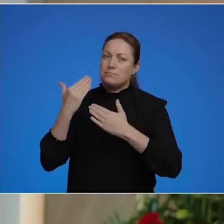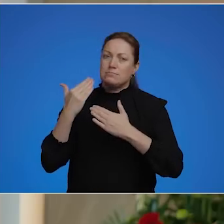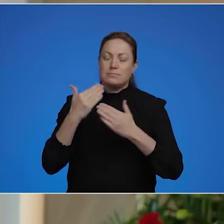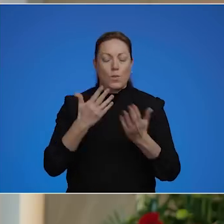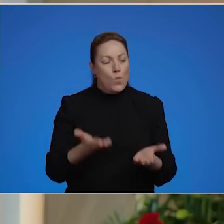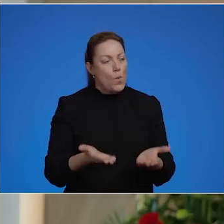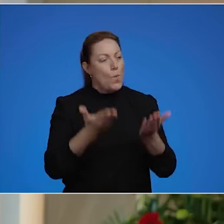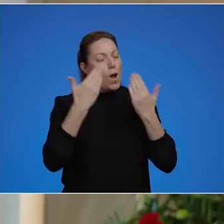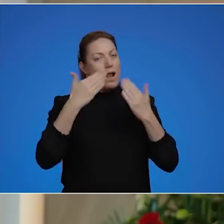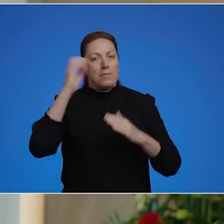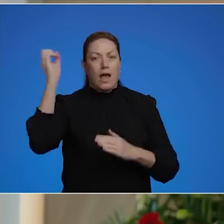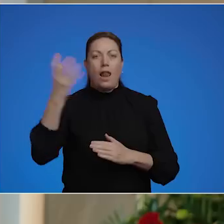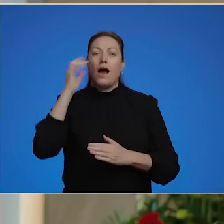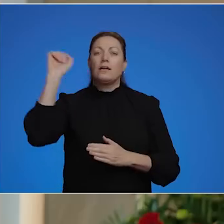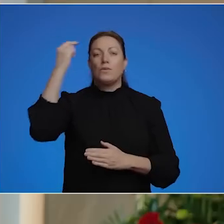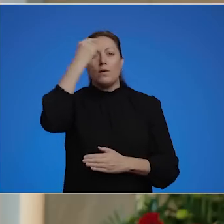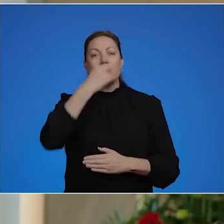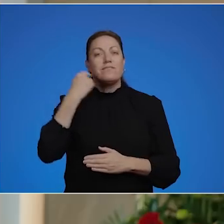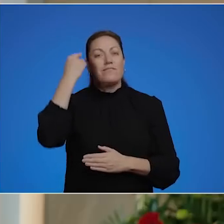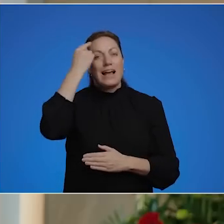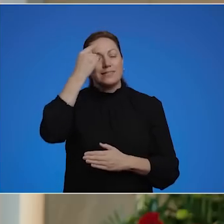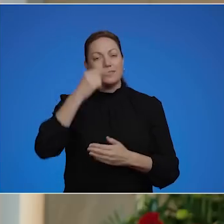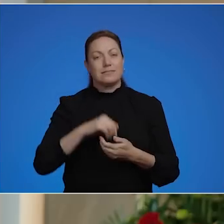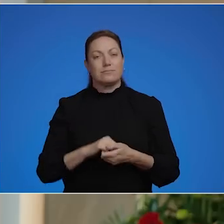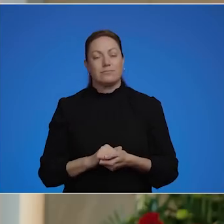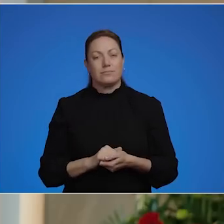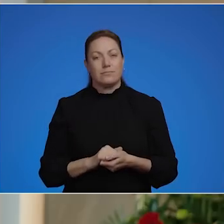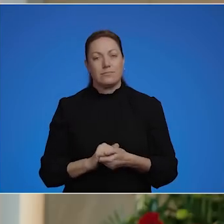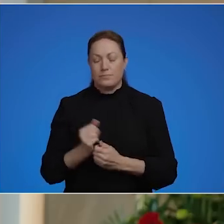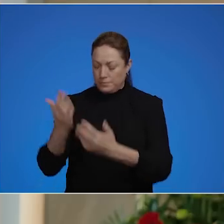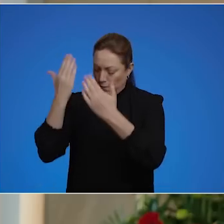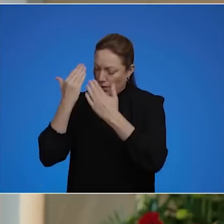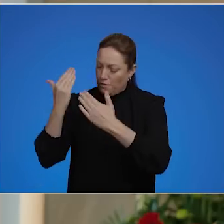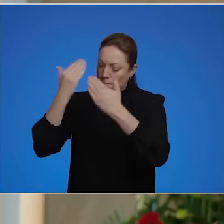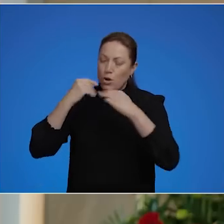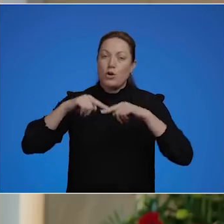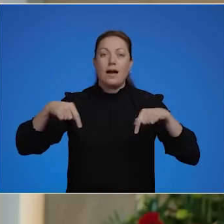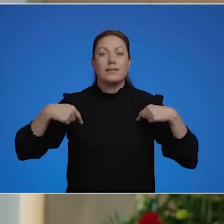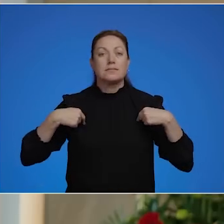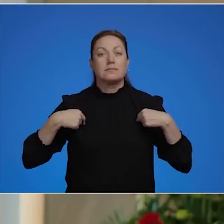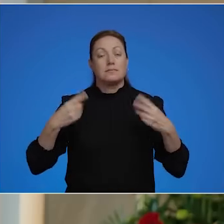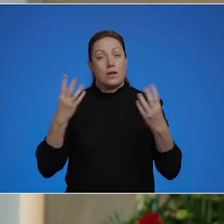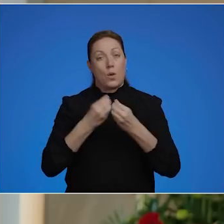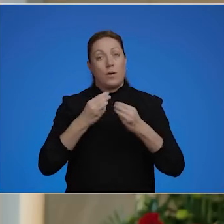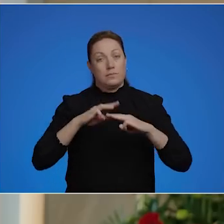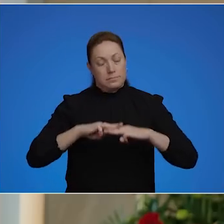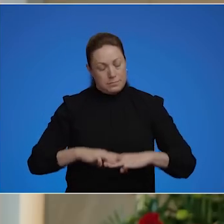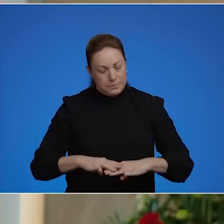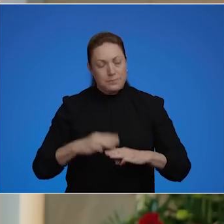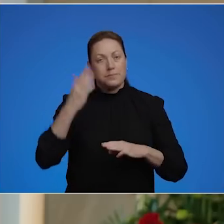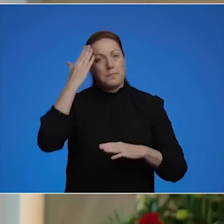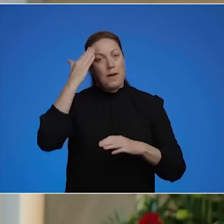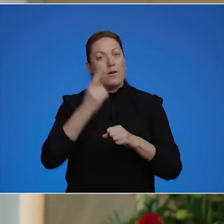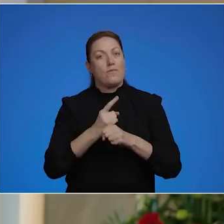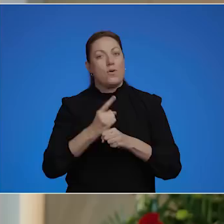Welcome them into the light of your face. Have mercy on us all, we pray, that with the Blessed Virgin